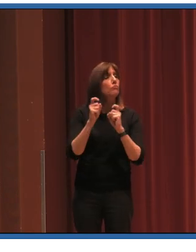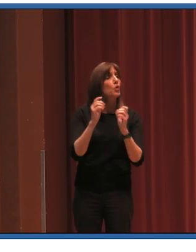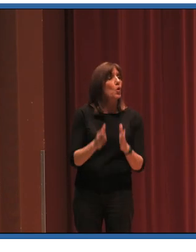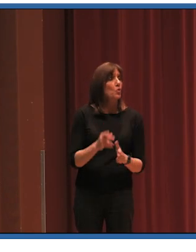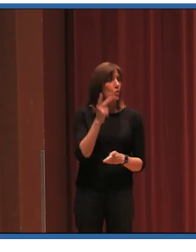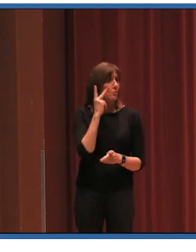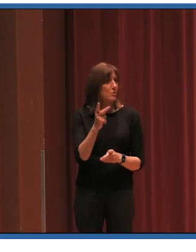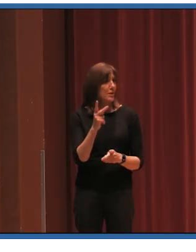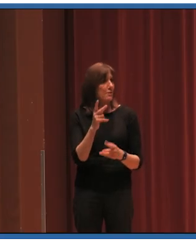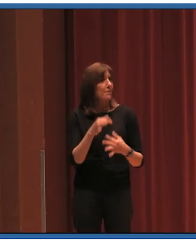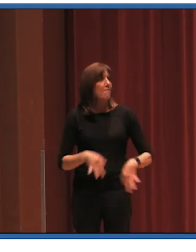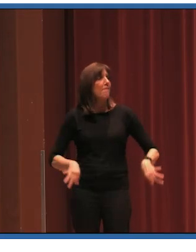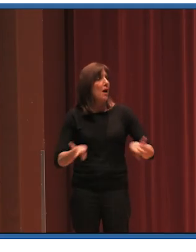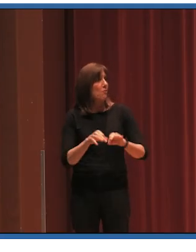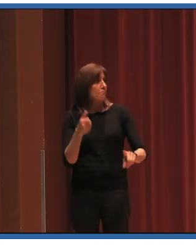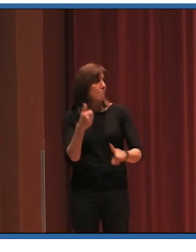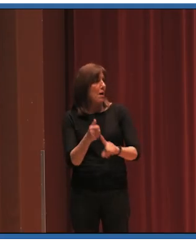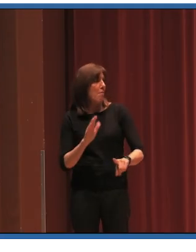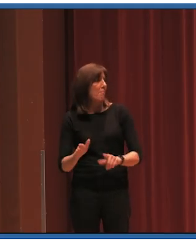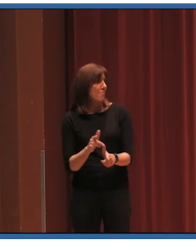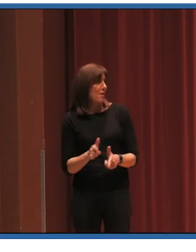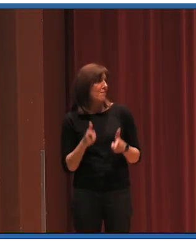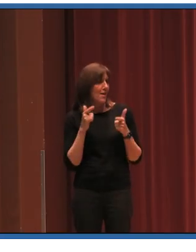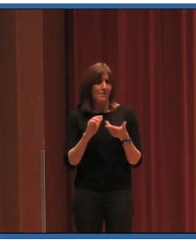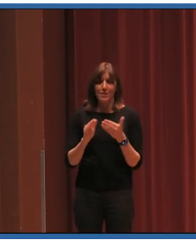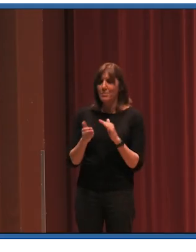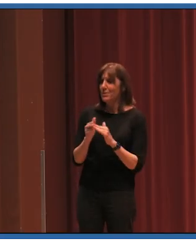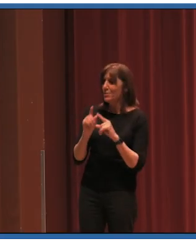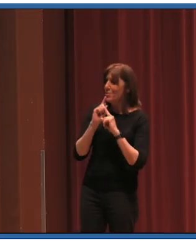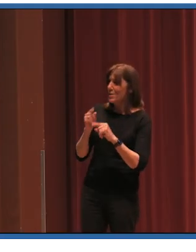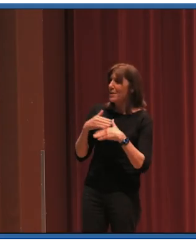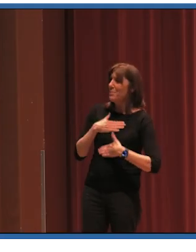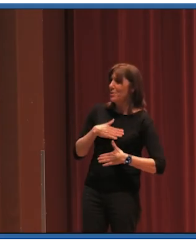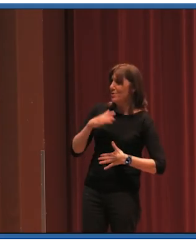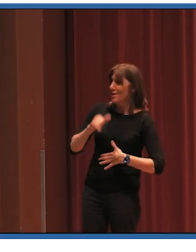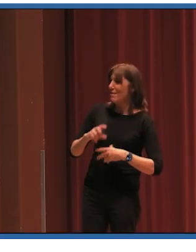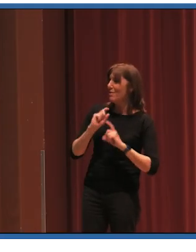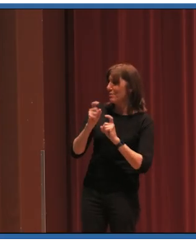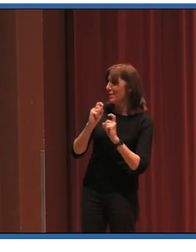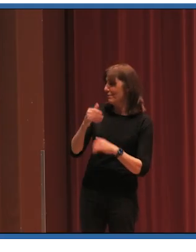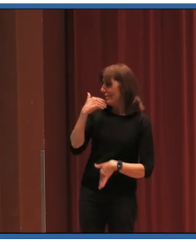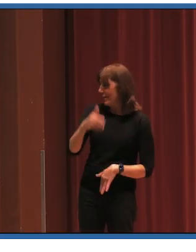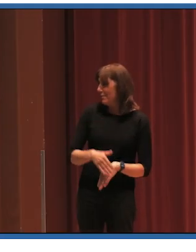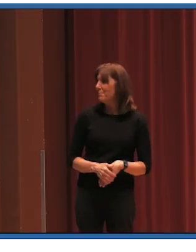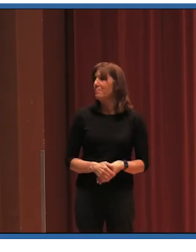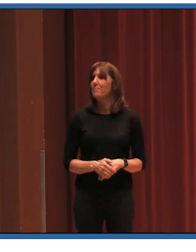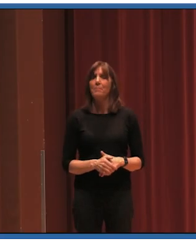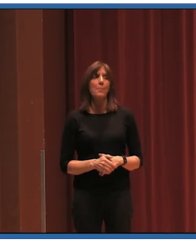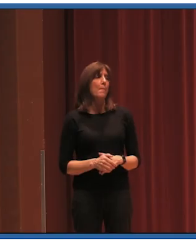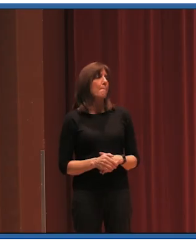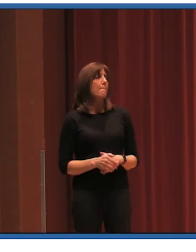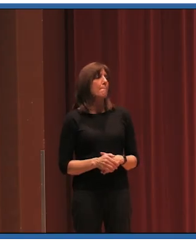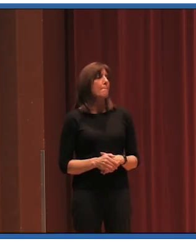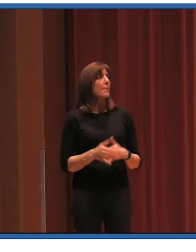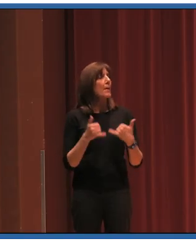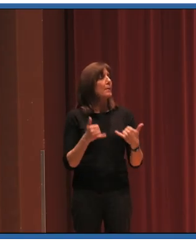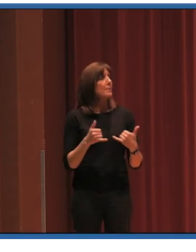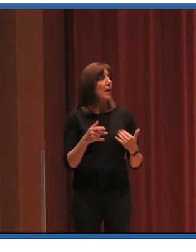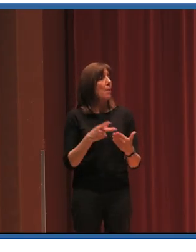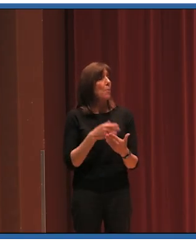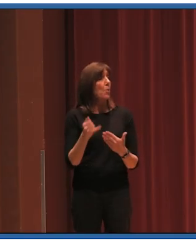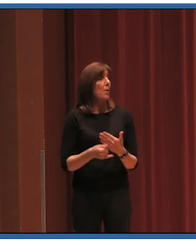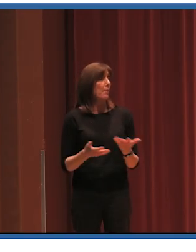their lives and their communities, and we deeply, deeply appreciate their generosity. Speaking of